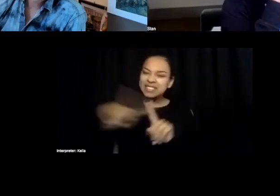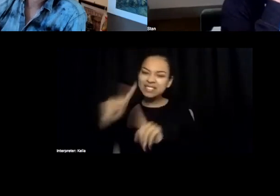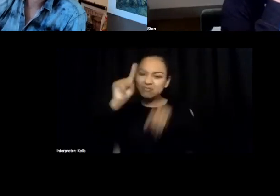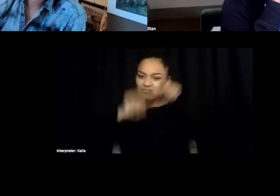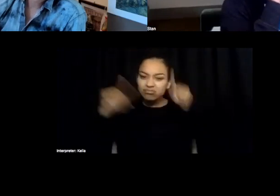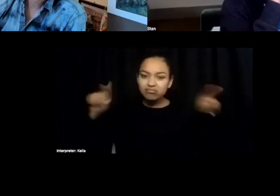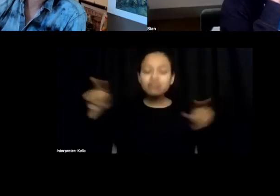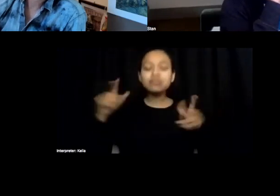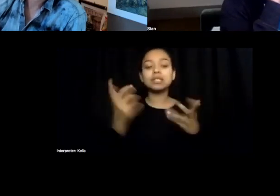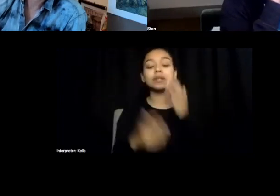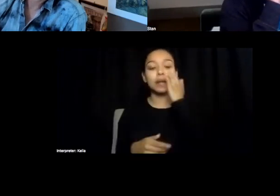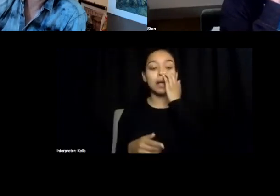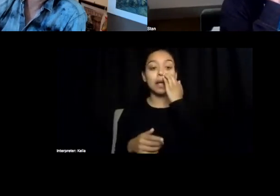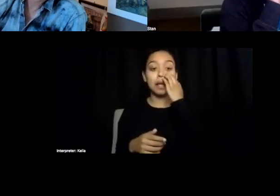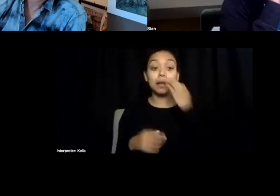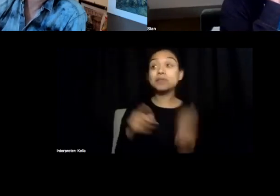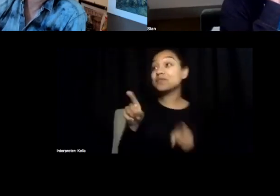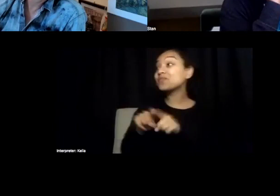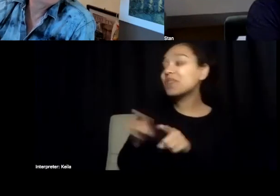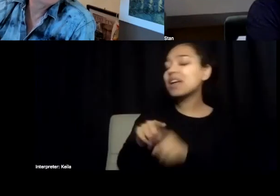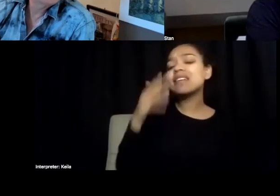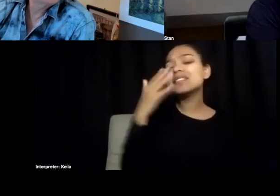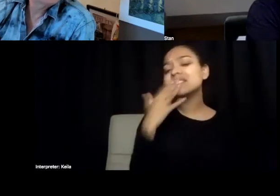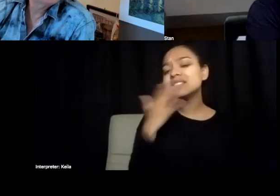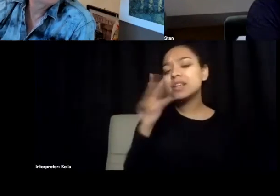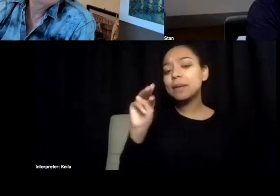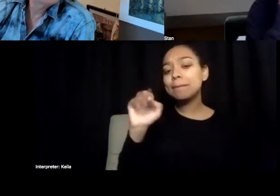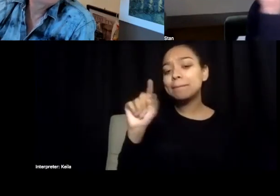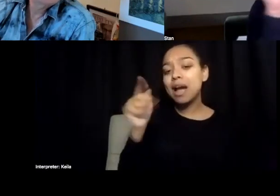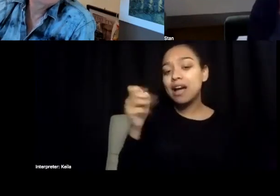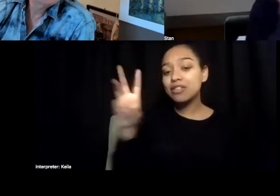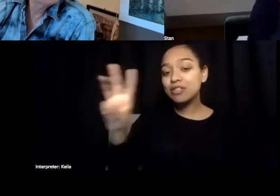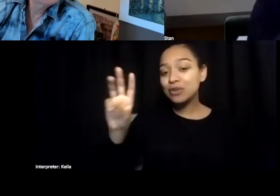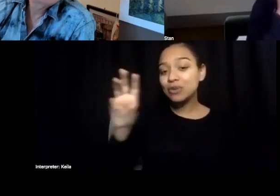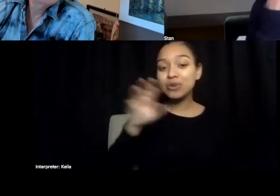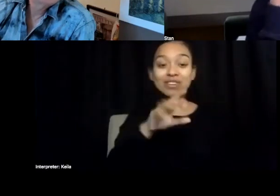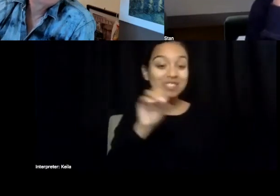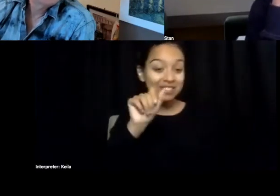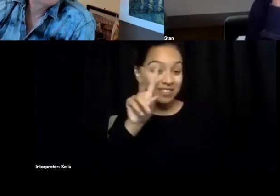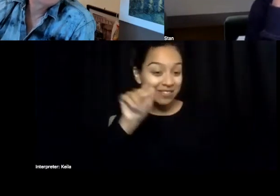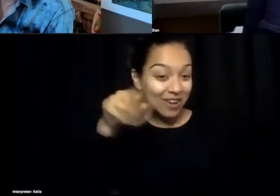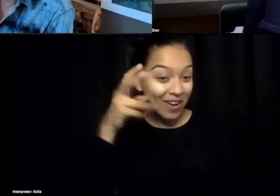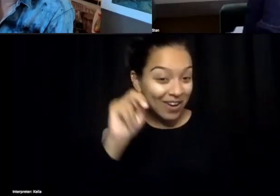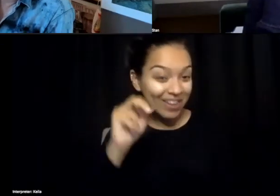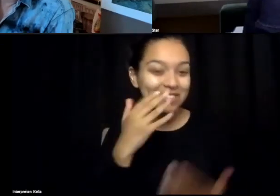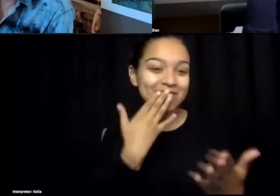And by the way, thank you. Thank you, Matthew. Thank you, Devon. Great, great question. All right.